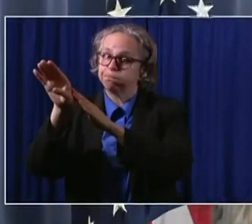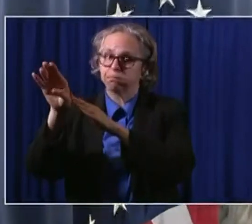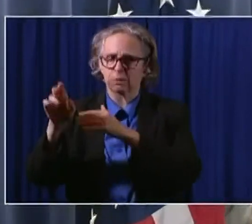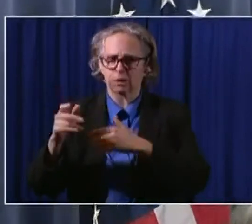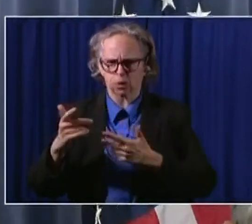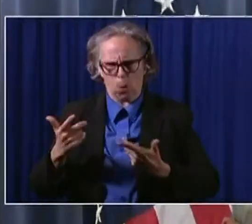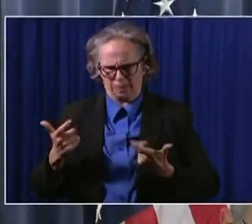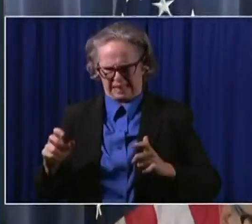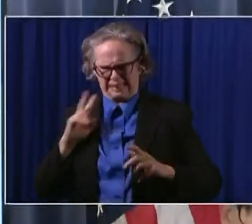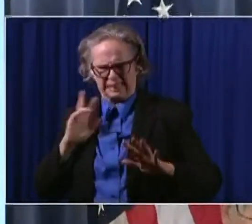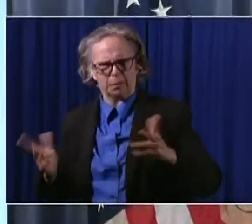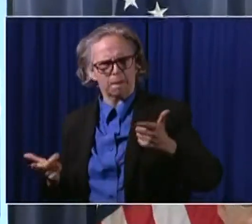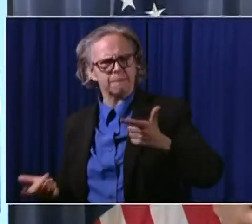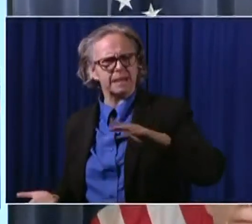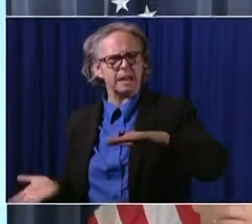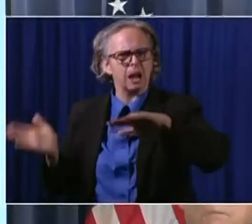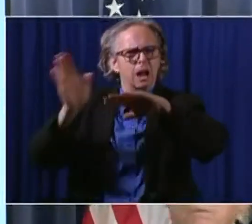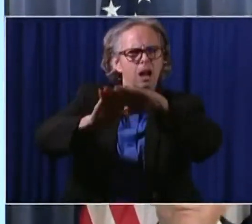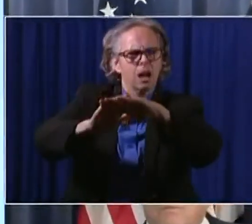change.